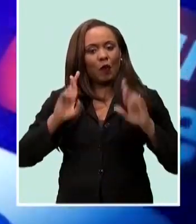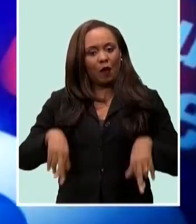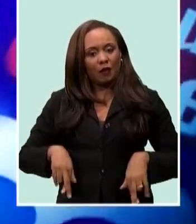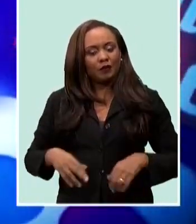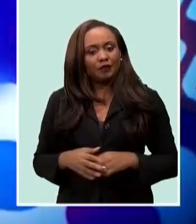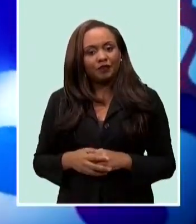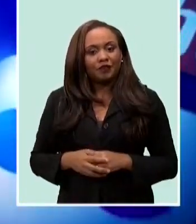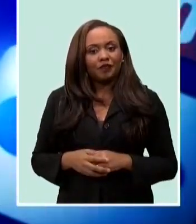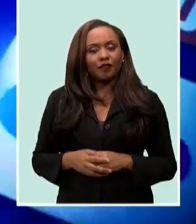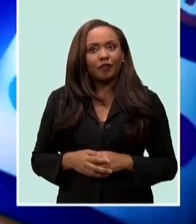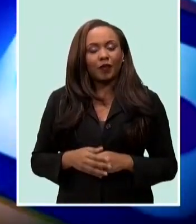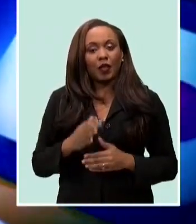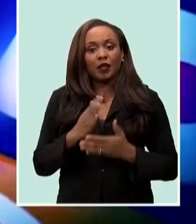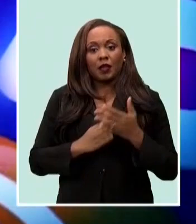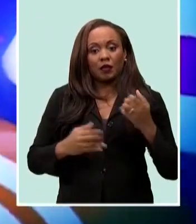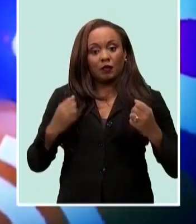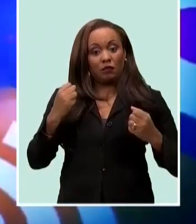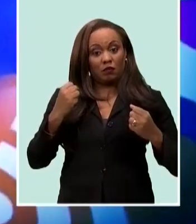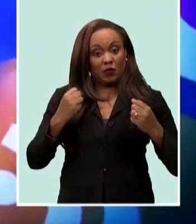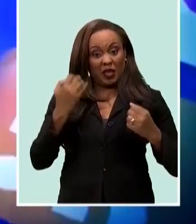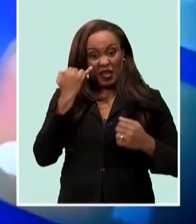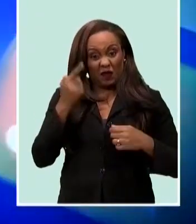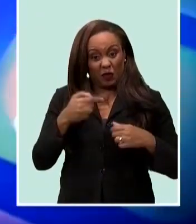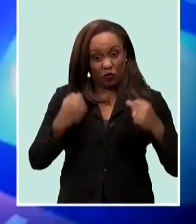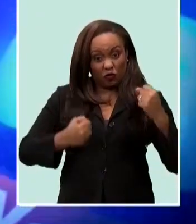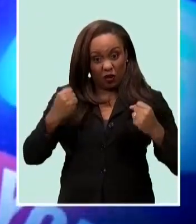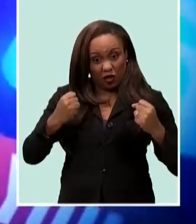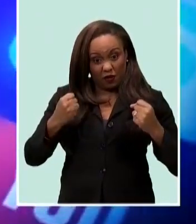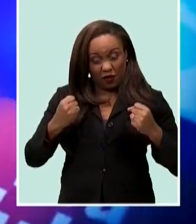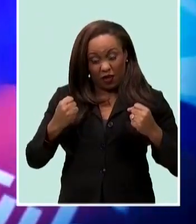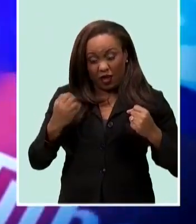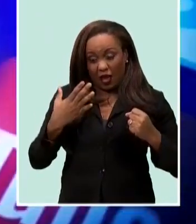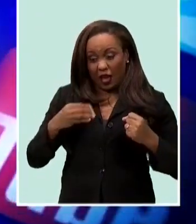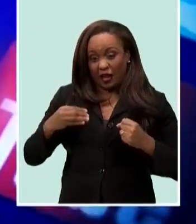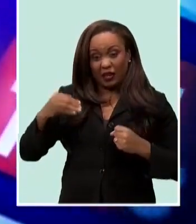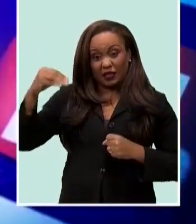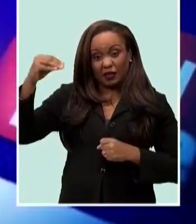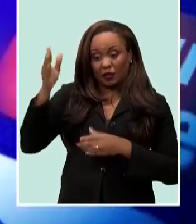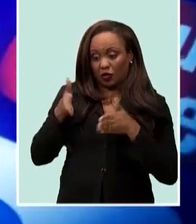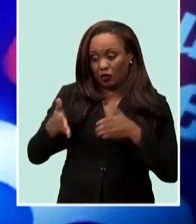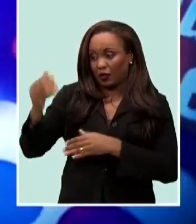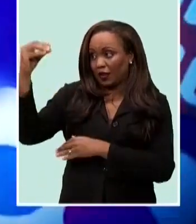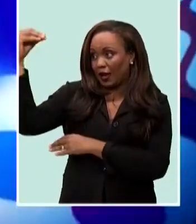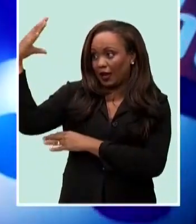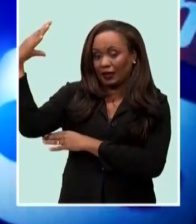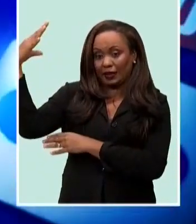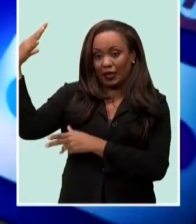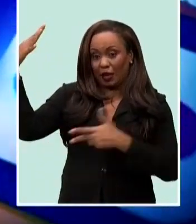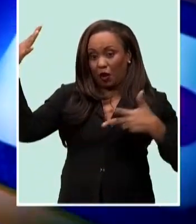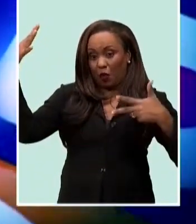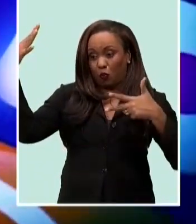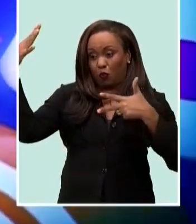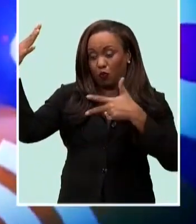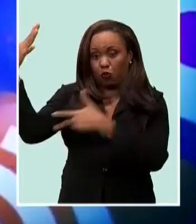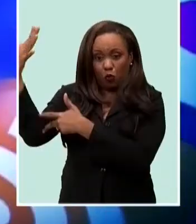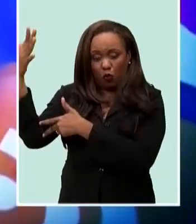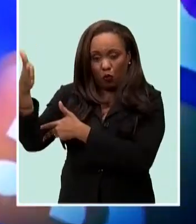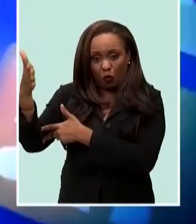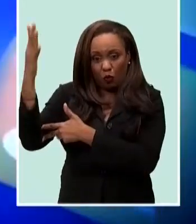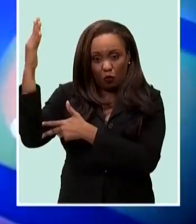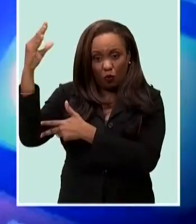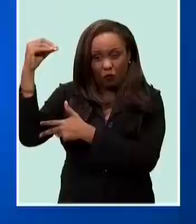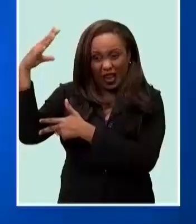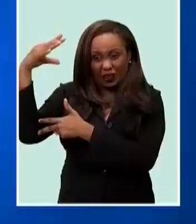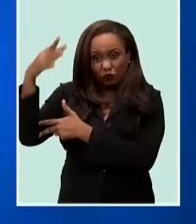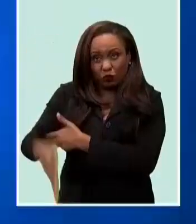news that motorists who are involved in accidents where street lights are damaged may have to pay to replace them. Now,